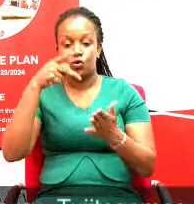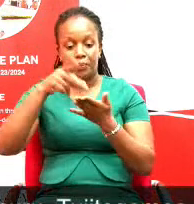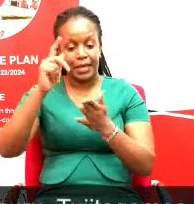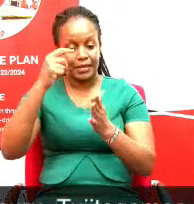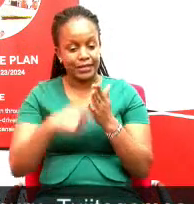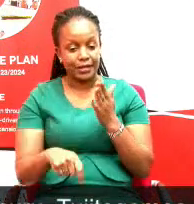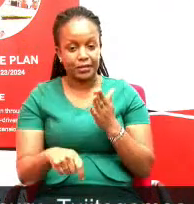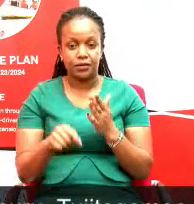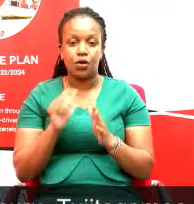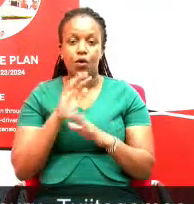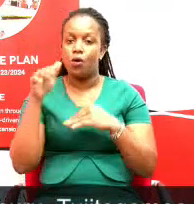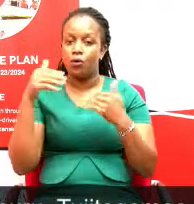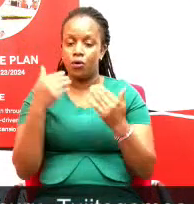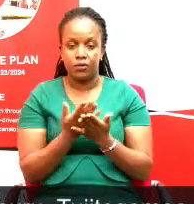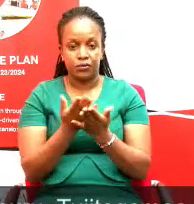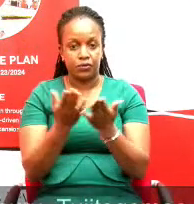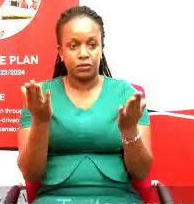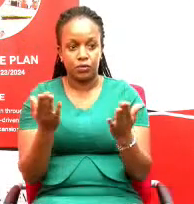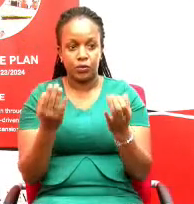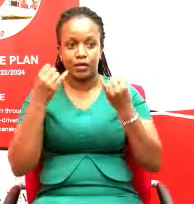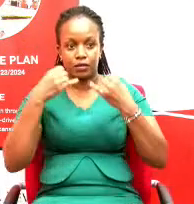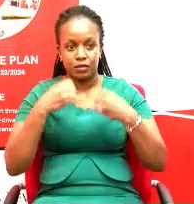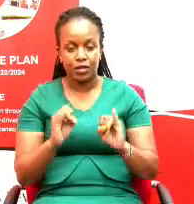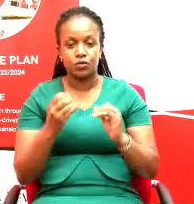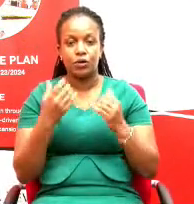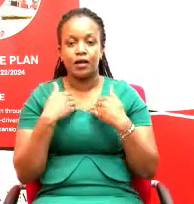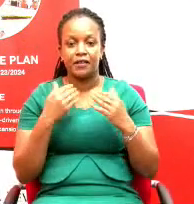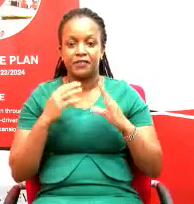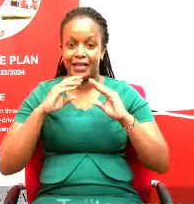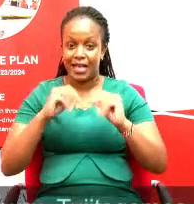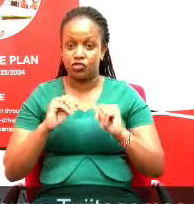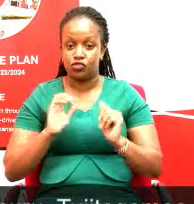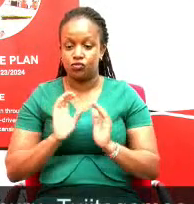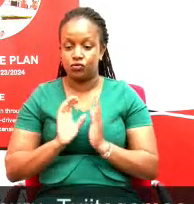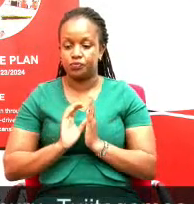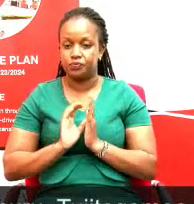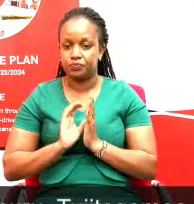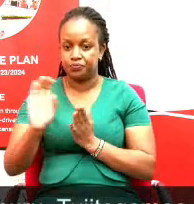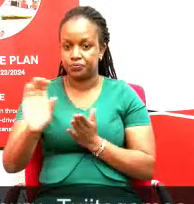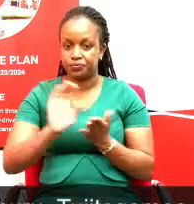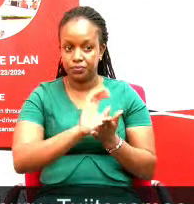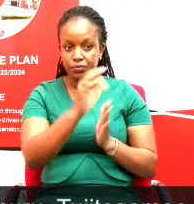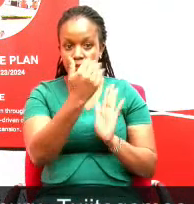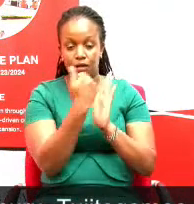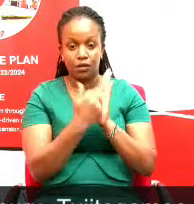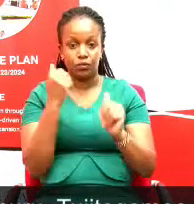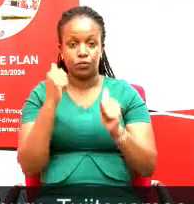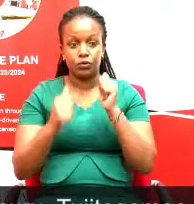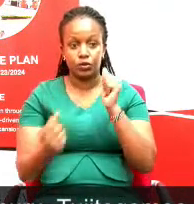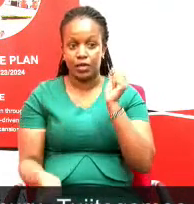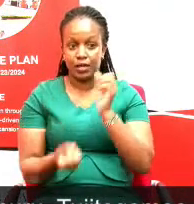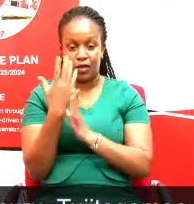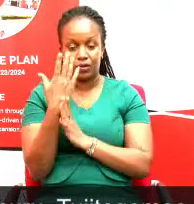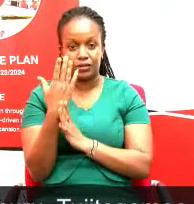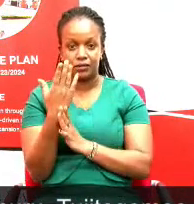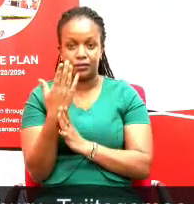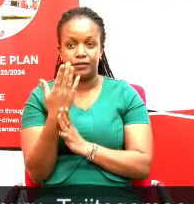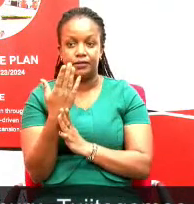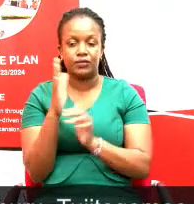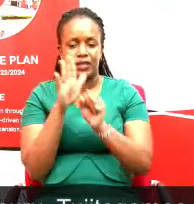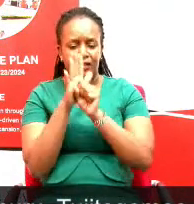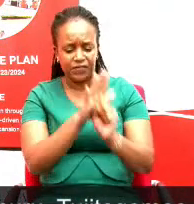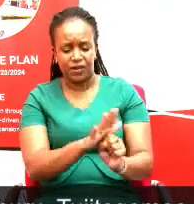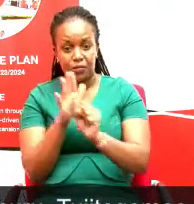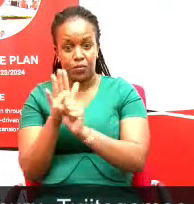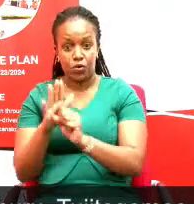These fiscal measures were in addition to the enhanced cash transfer programs that we rolled out mainly to the most vulnerable